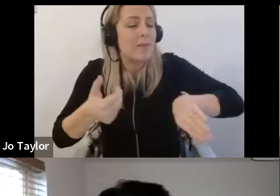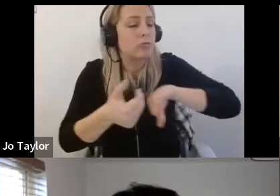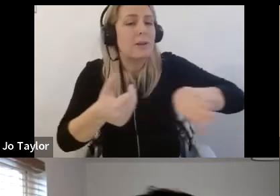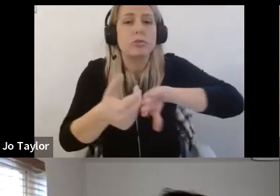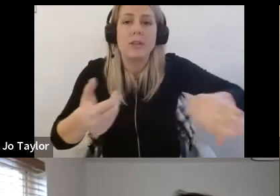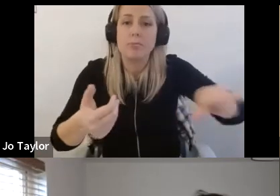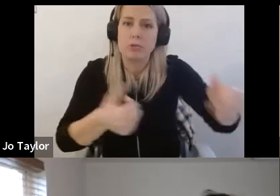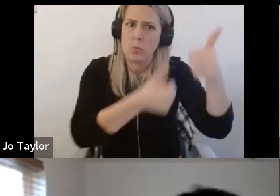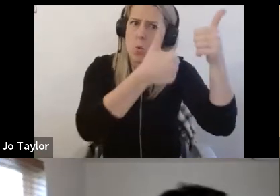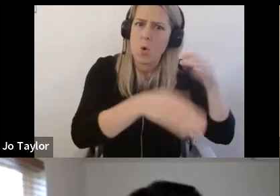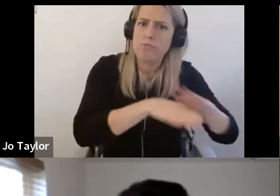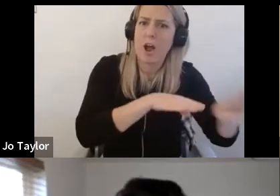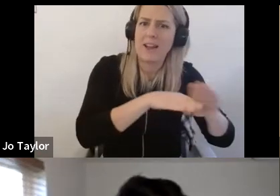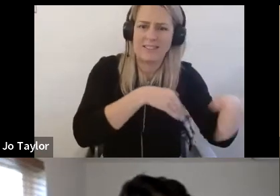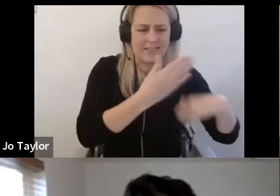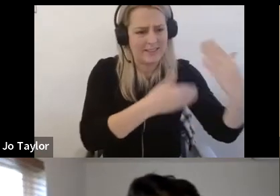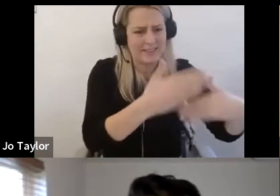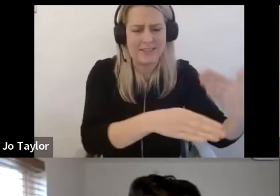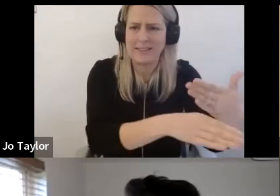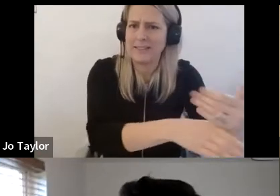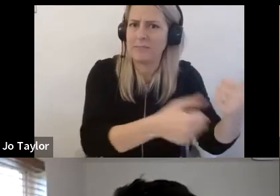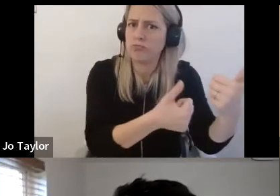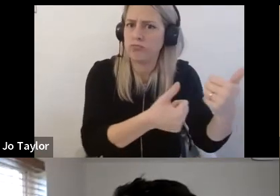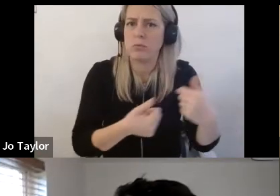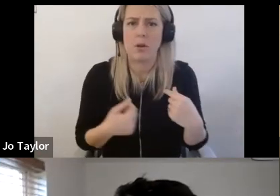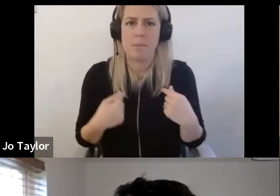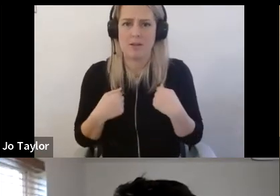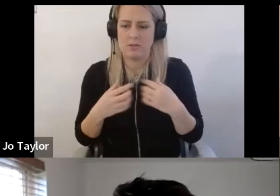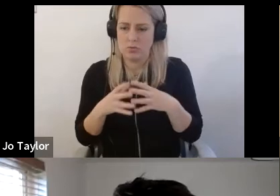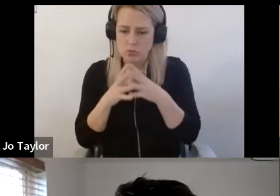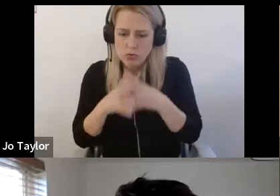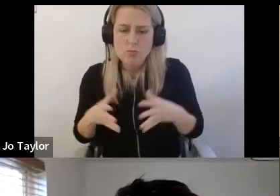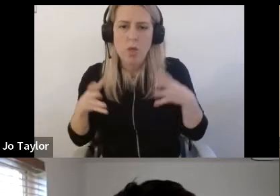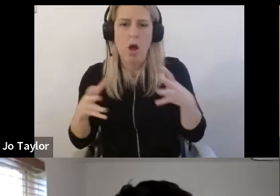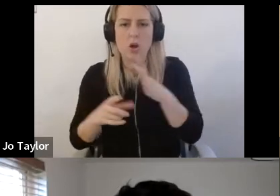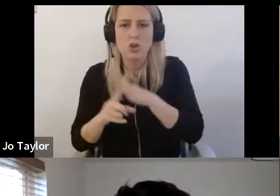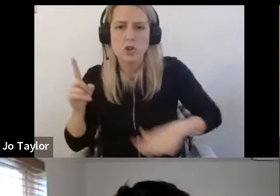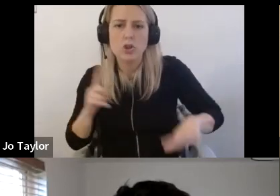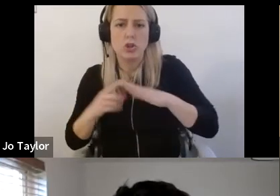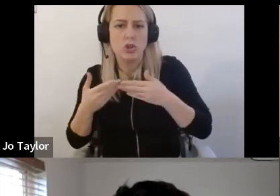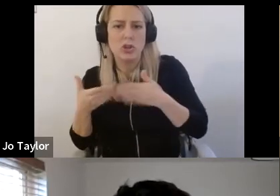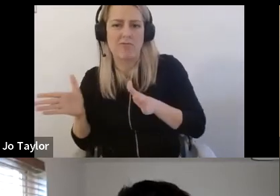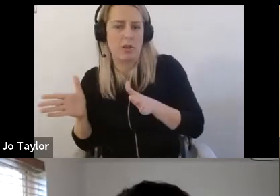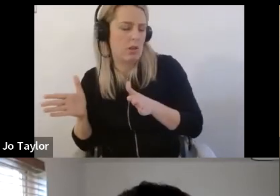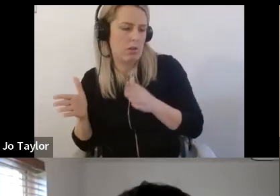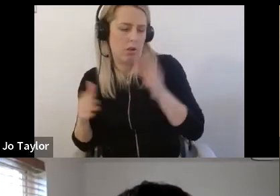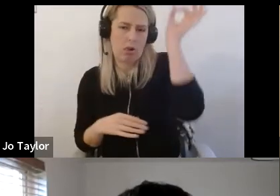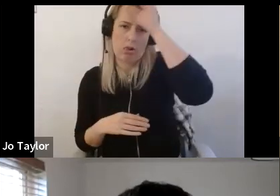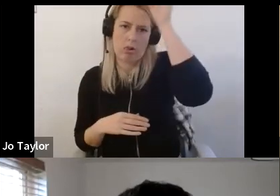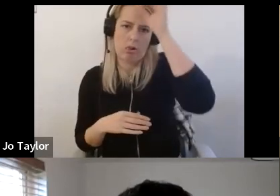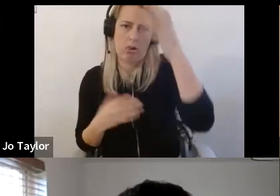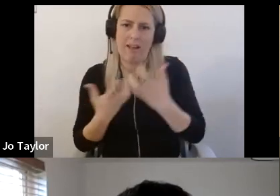And I think that's because we don't know where to invest our money well across the system. And I